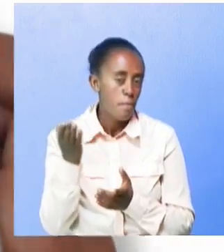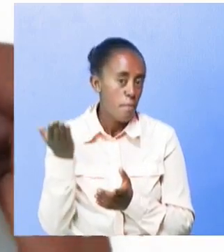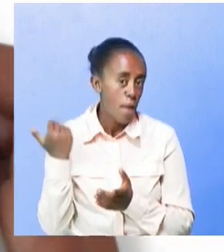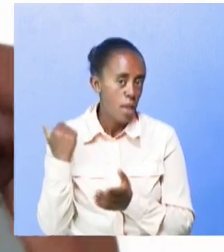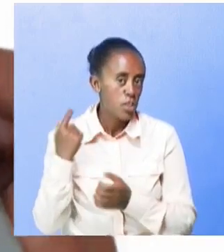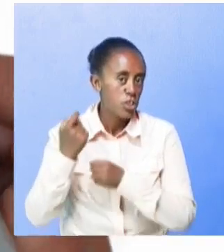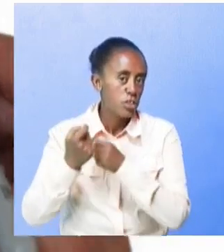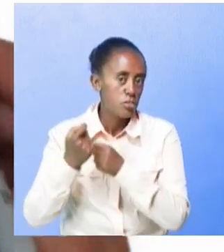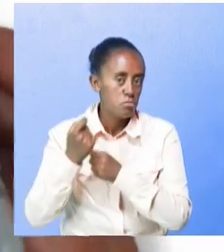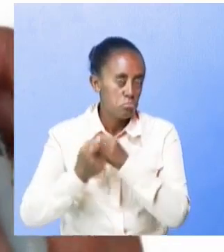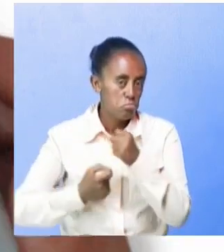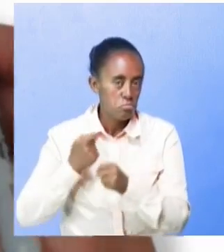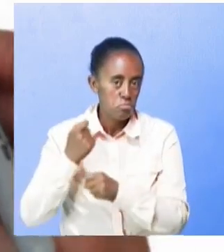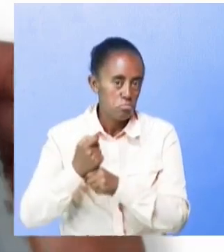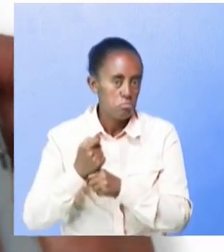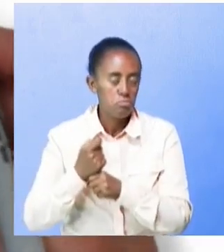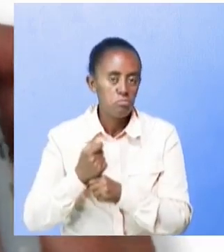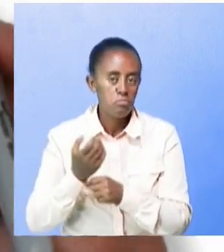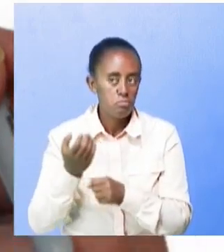year.